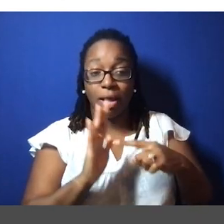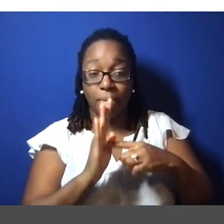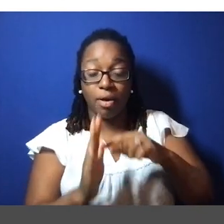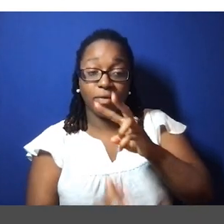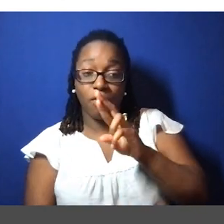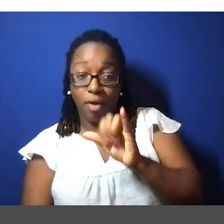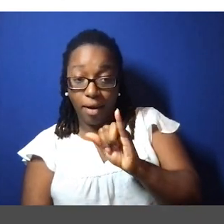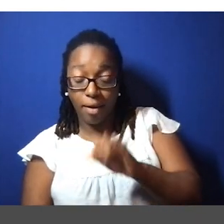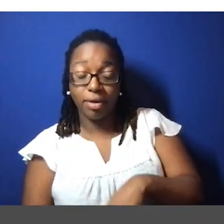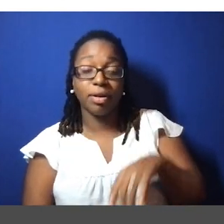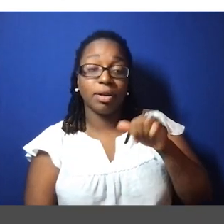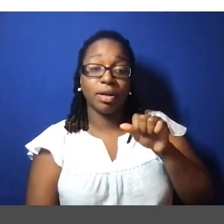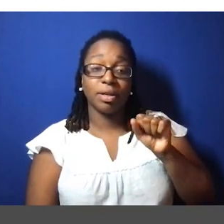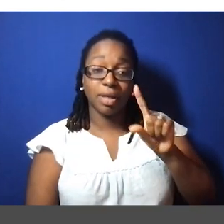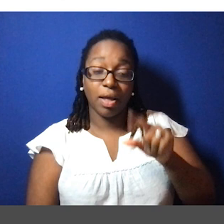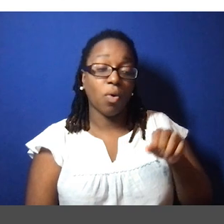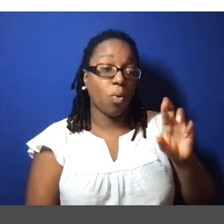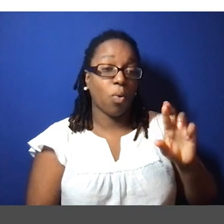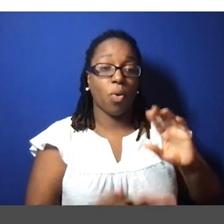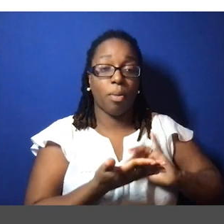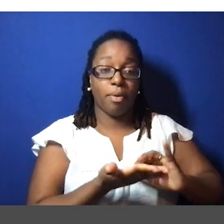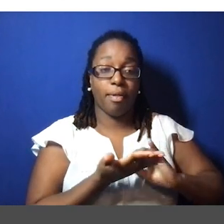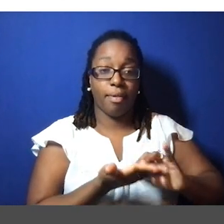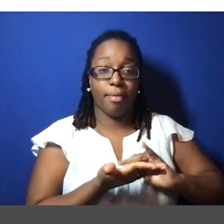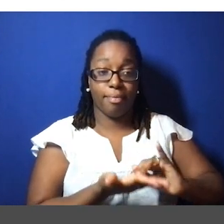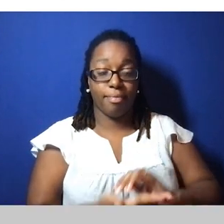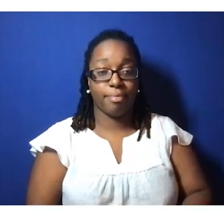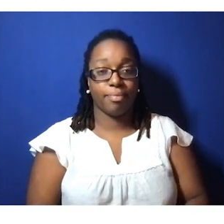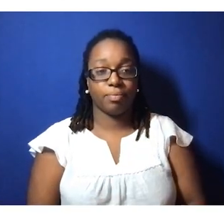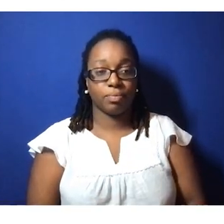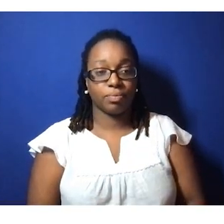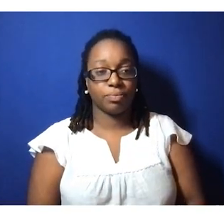an example VRI, ASL, or Braille.